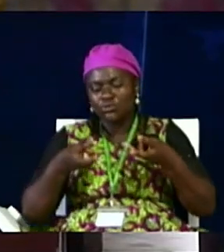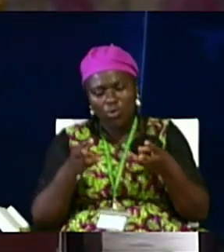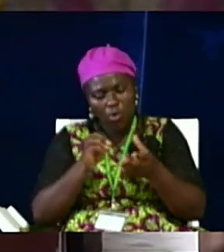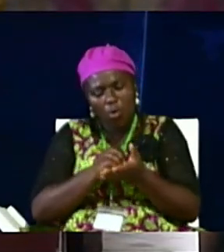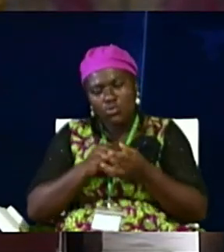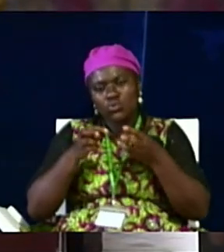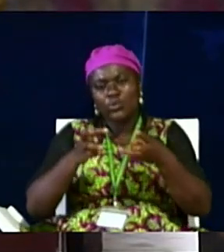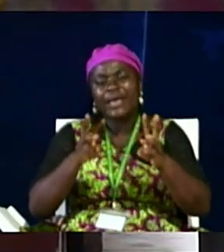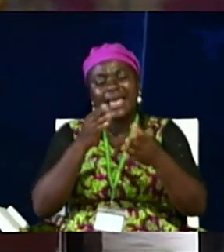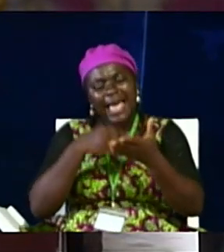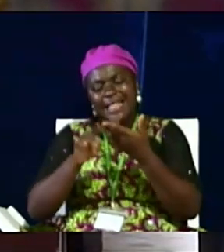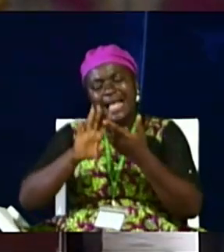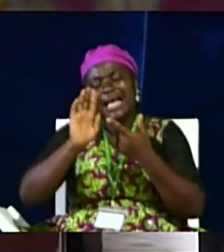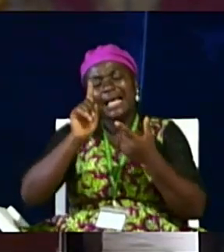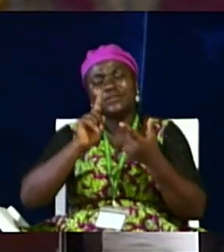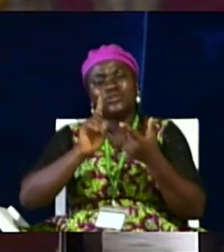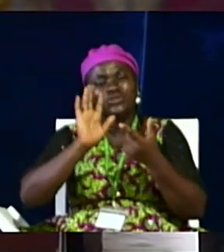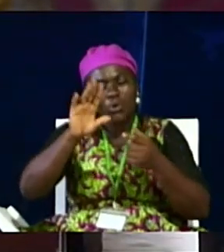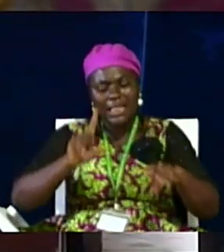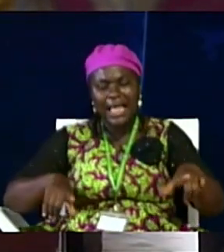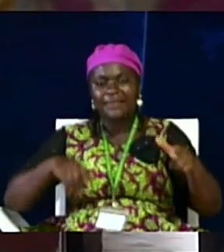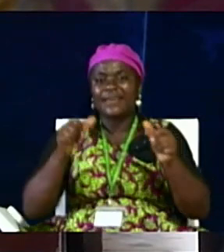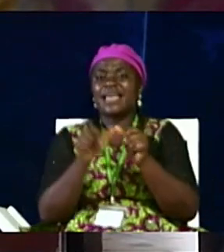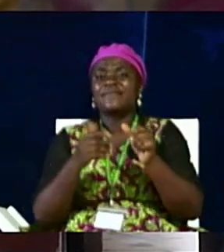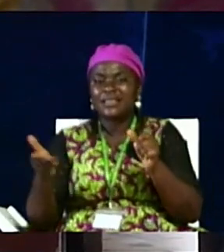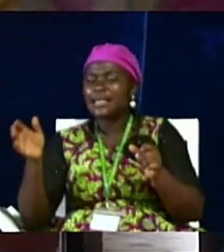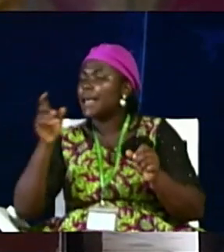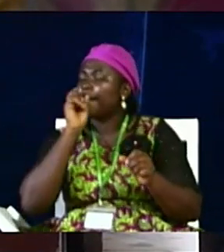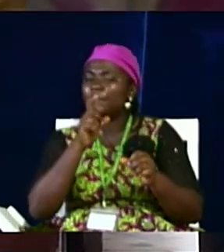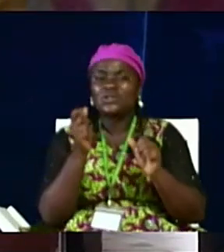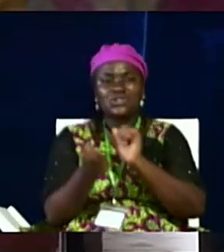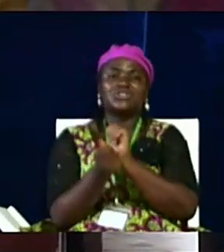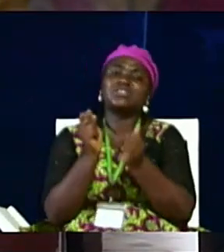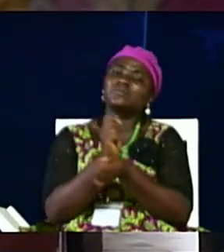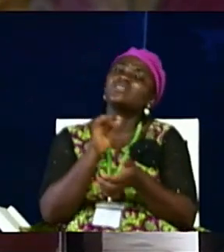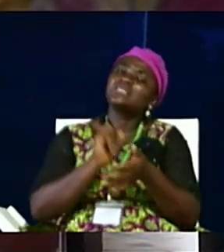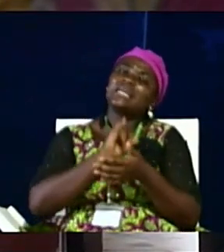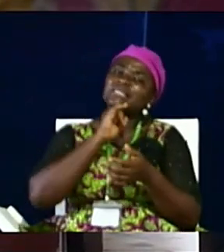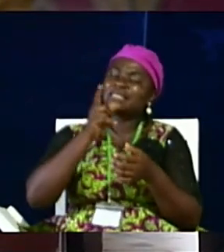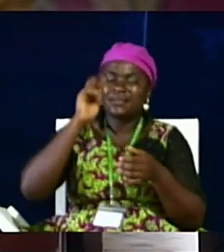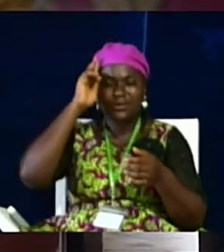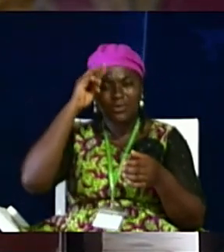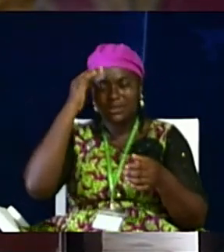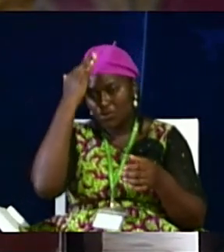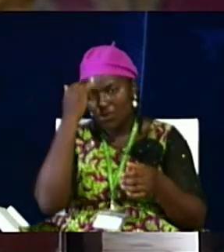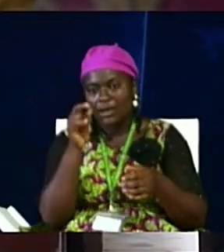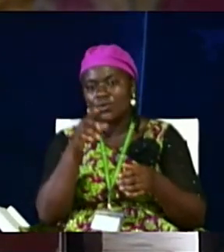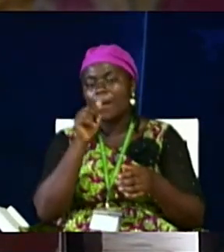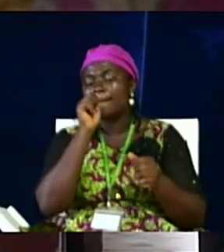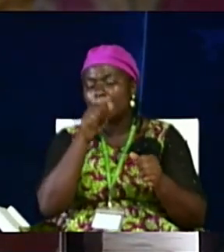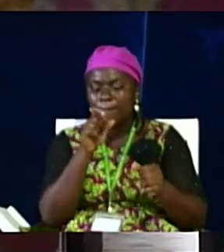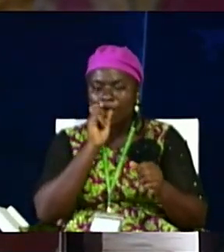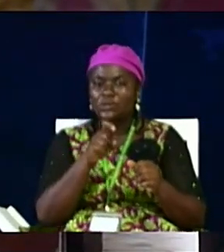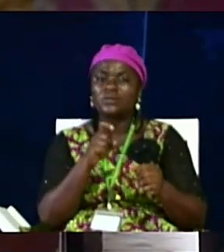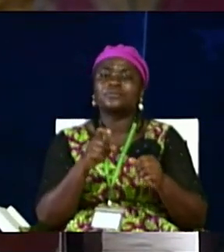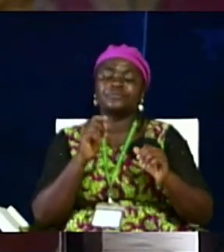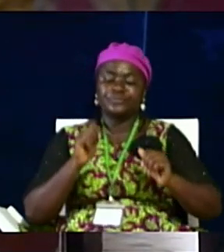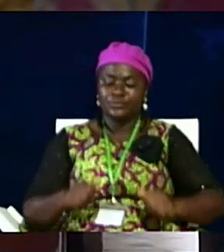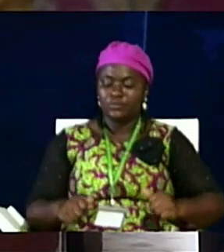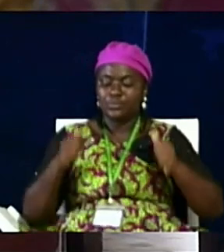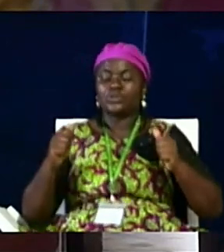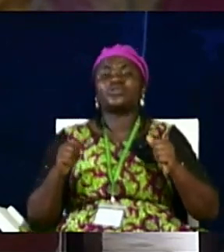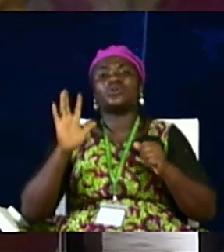everything must change. That's the reason why you must position yourself. You